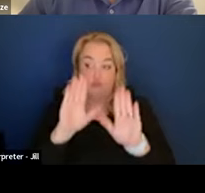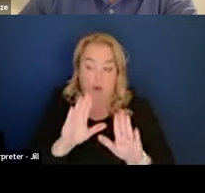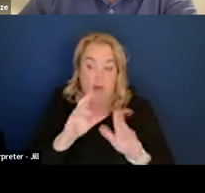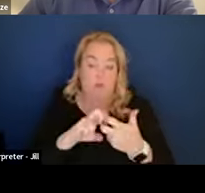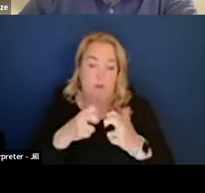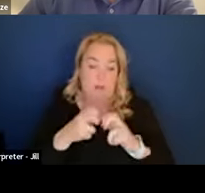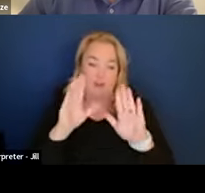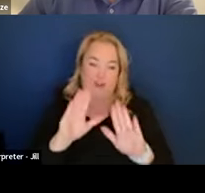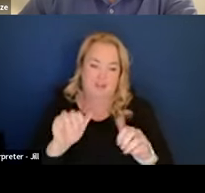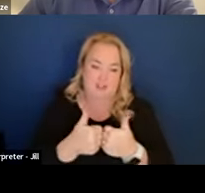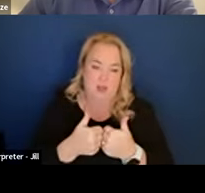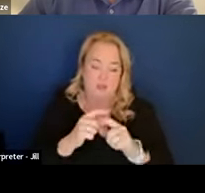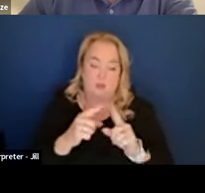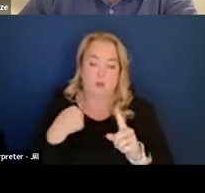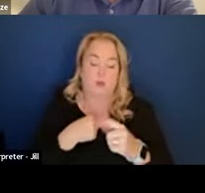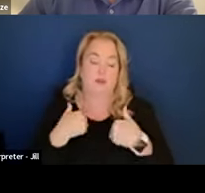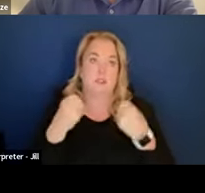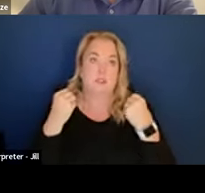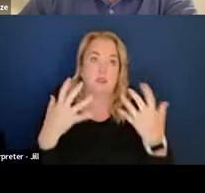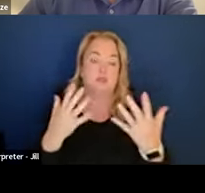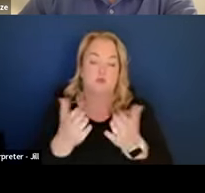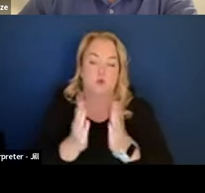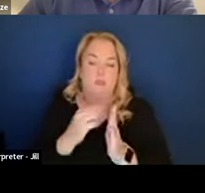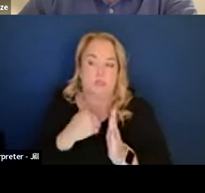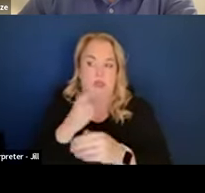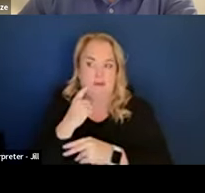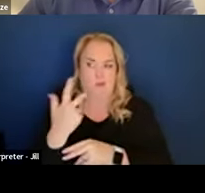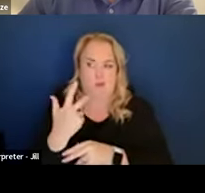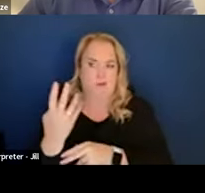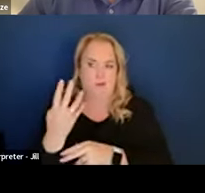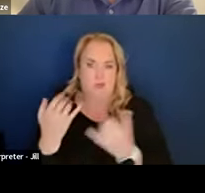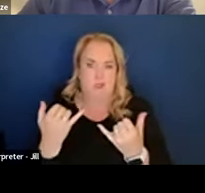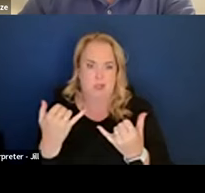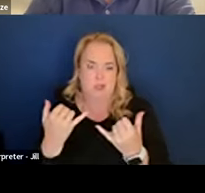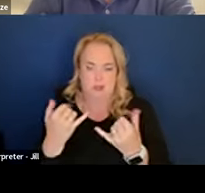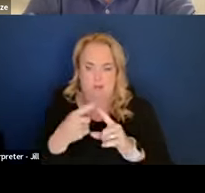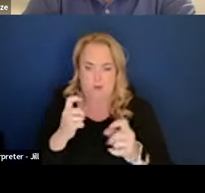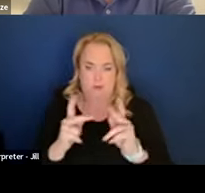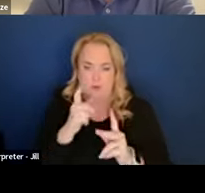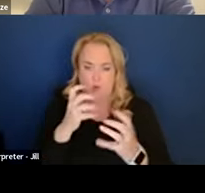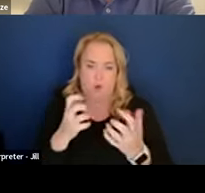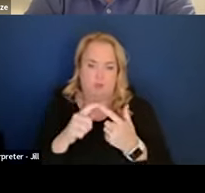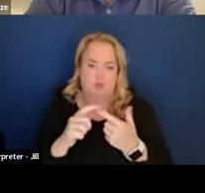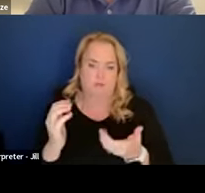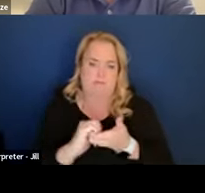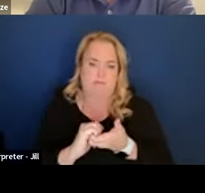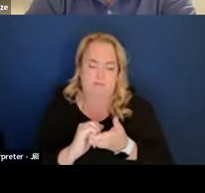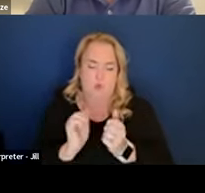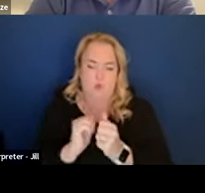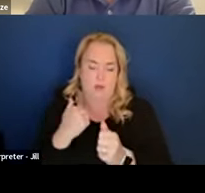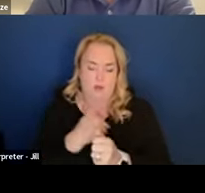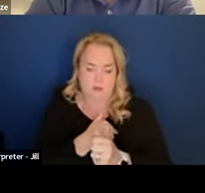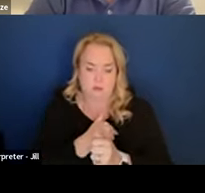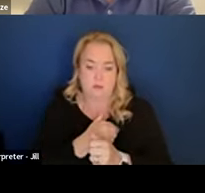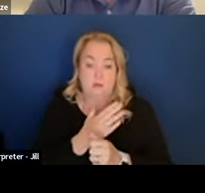challenge, but we're getting tons of requests. I think I've gotten 3 or 4 today alone from folks who want to partner with our association. And